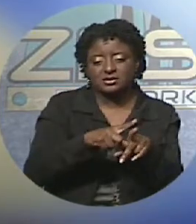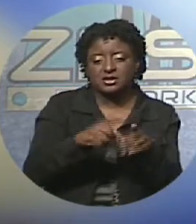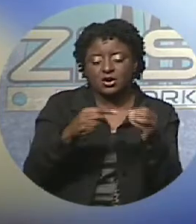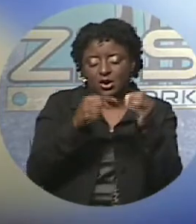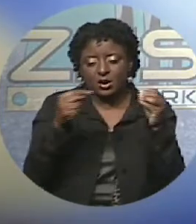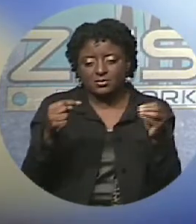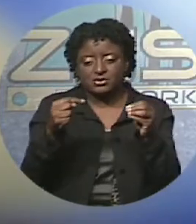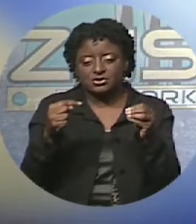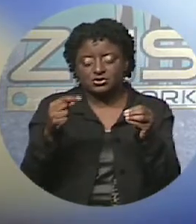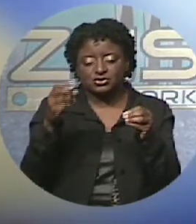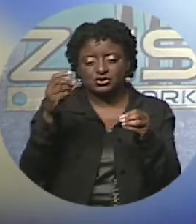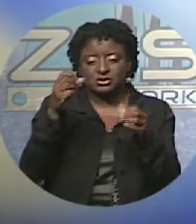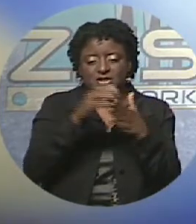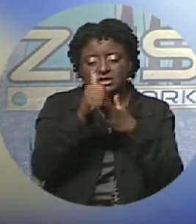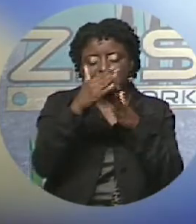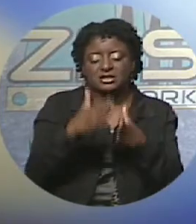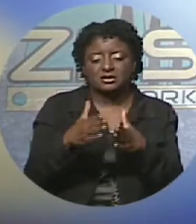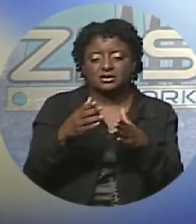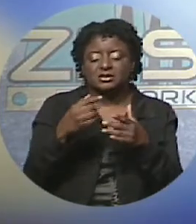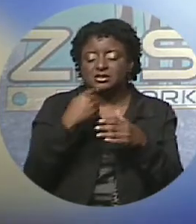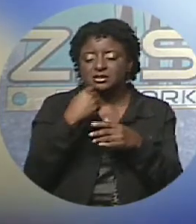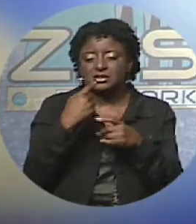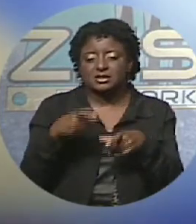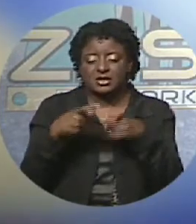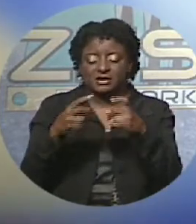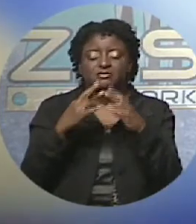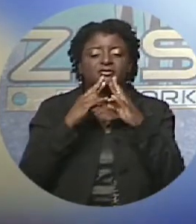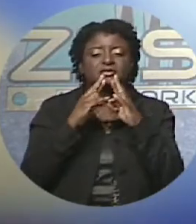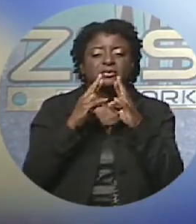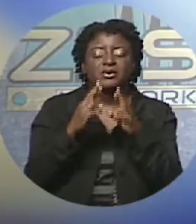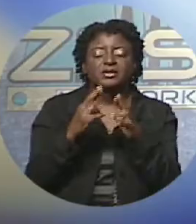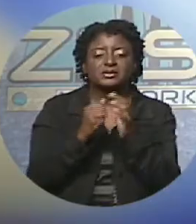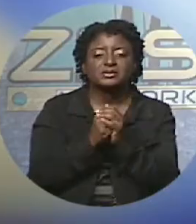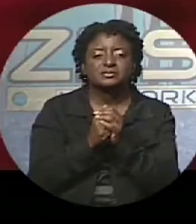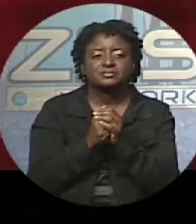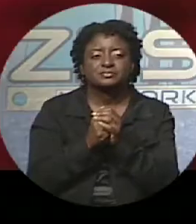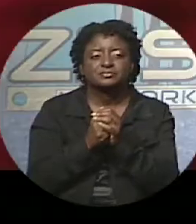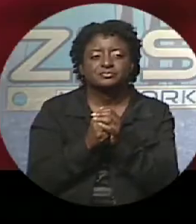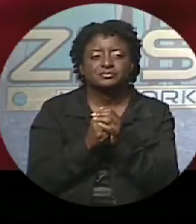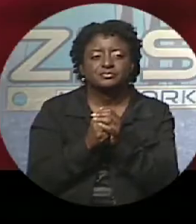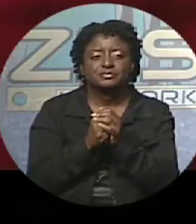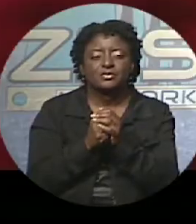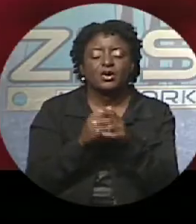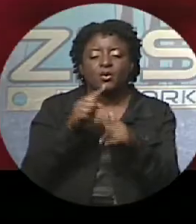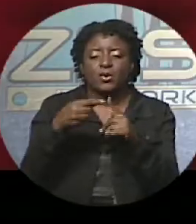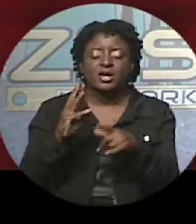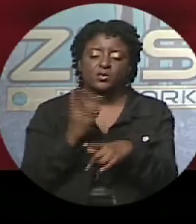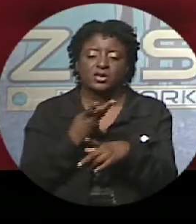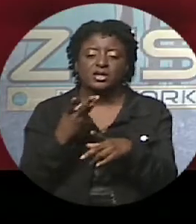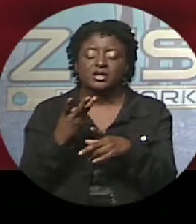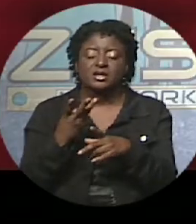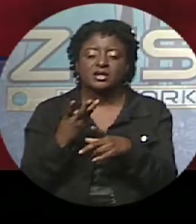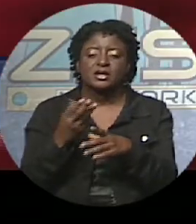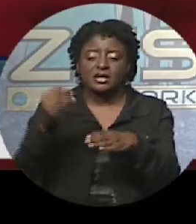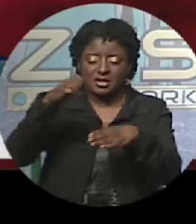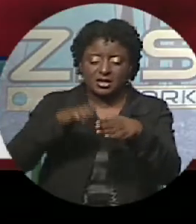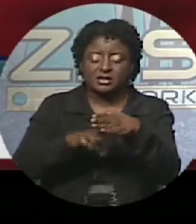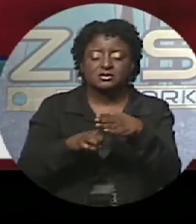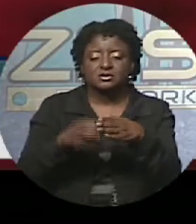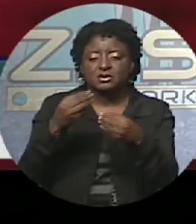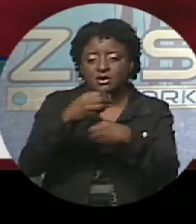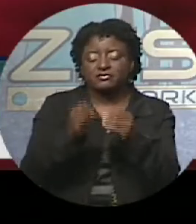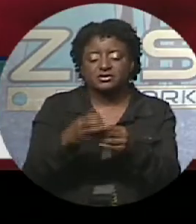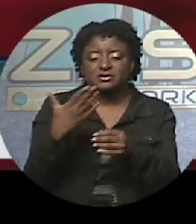Honorable Carl Bethel, gave this response. When we took office, Madam President, there was a mere